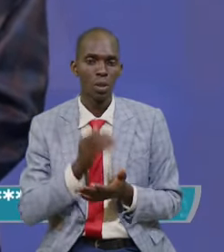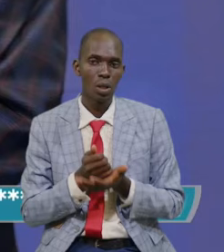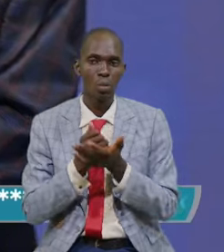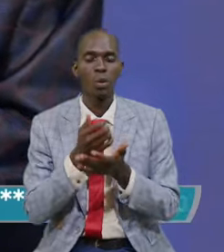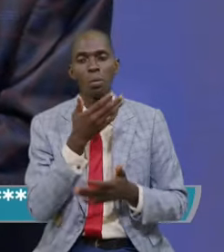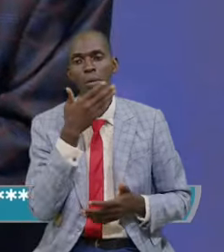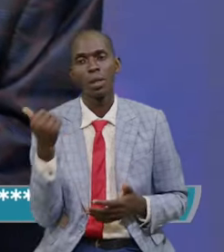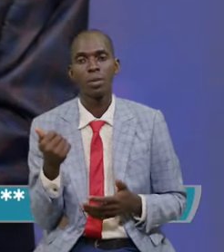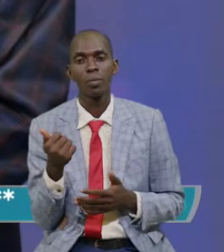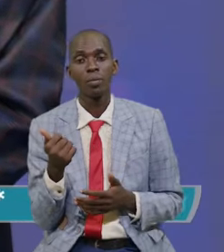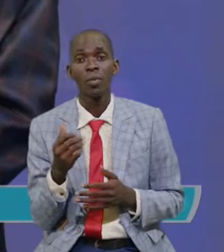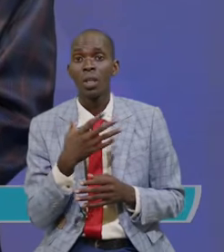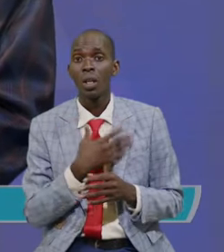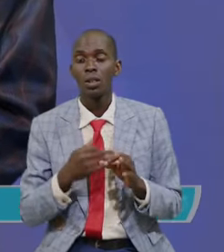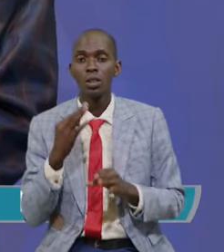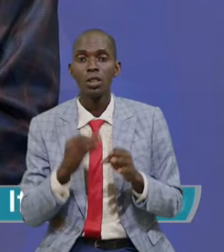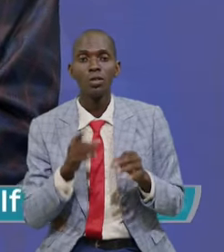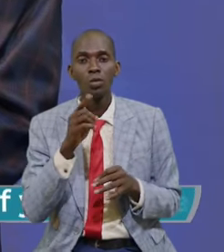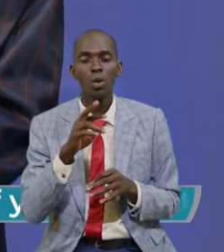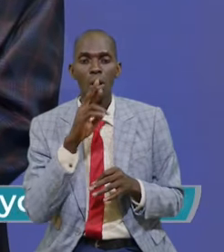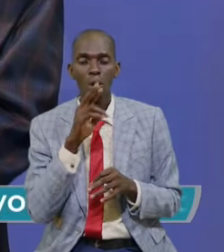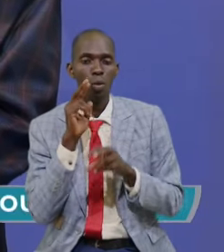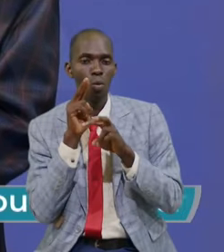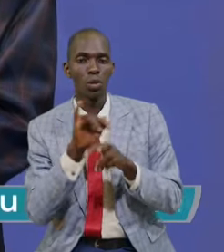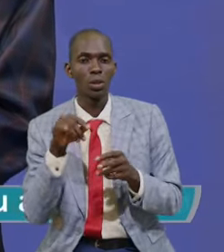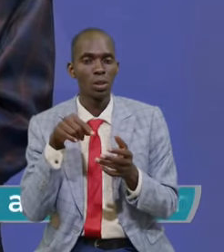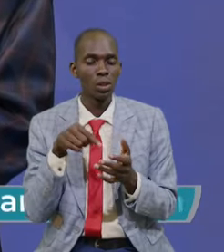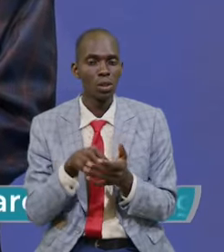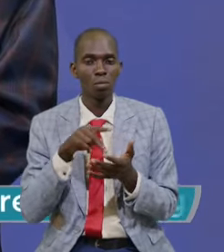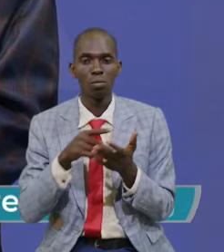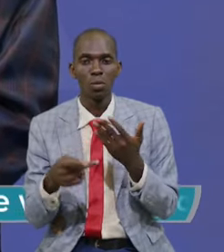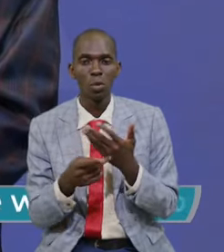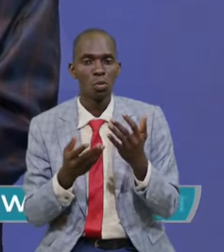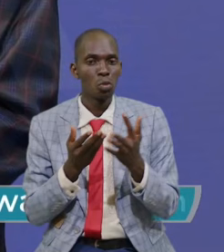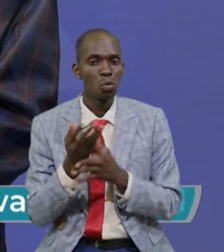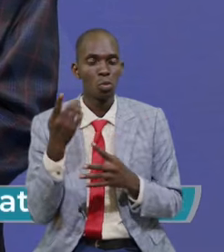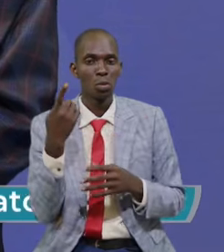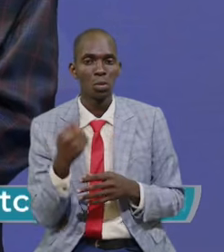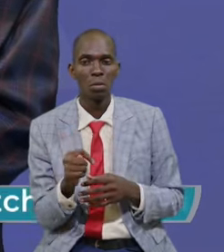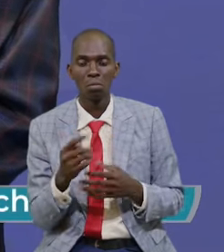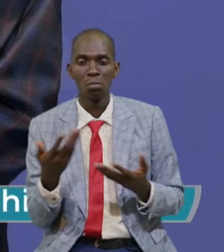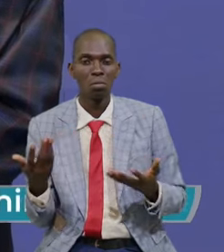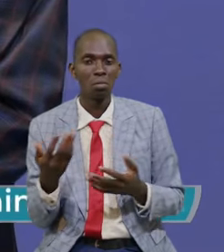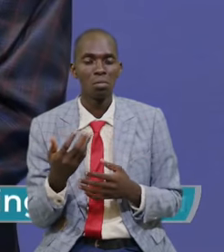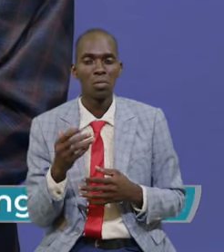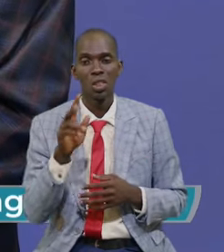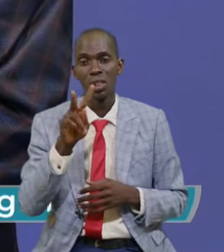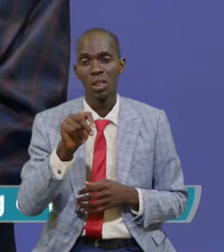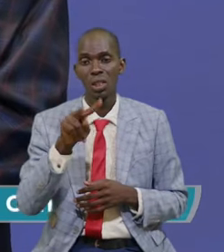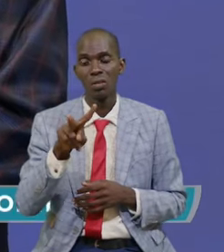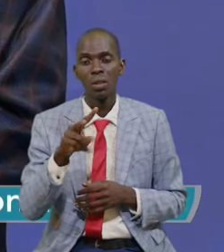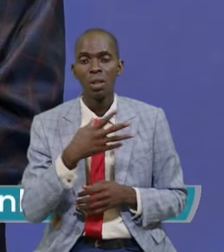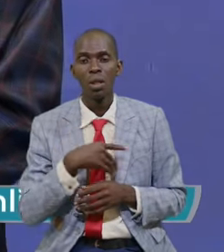Also, if you are listening via the radio or television and you just gave your life